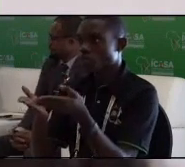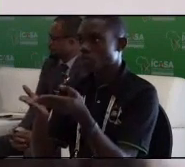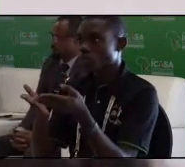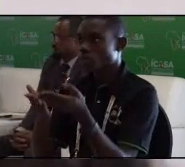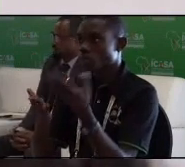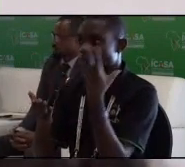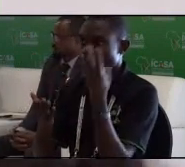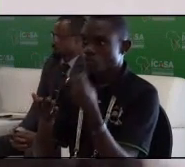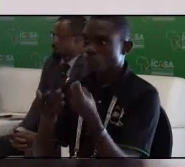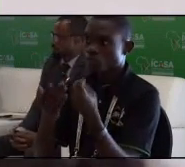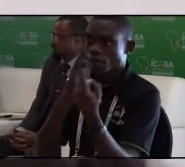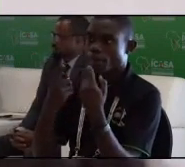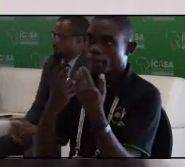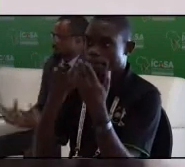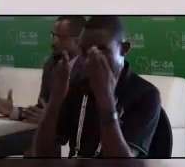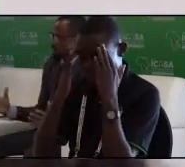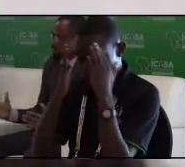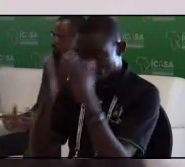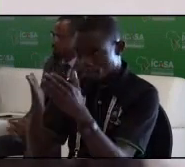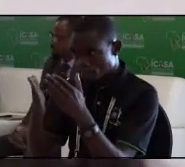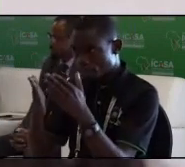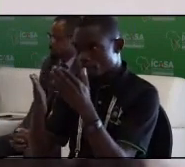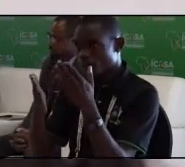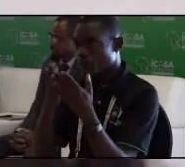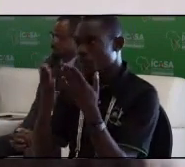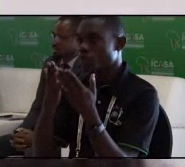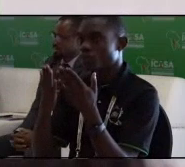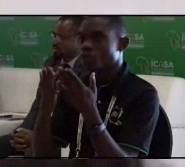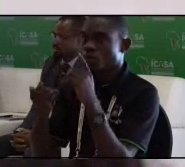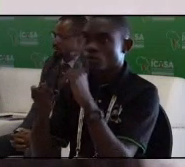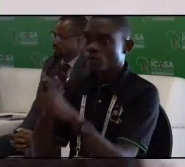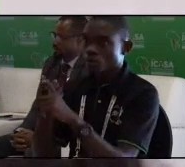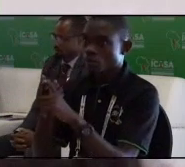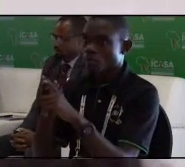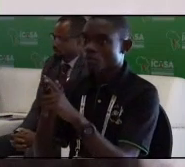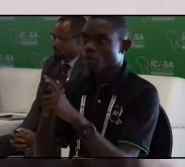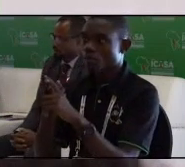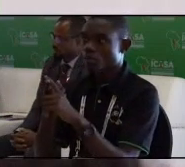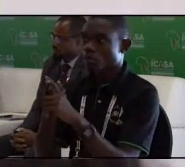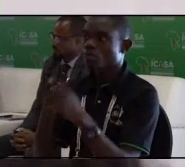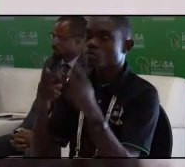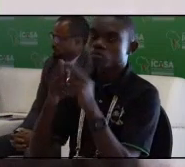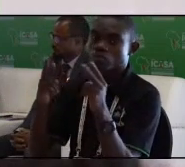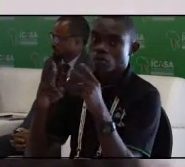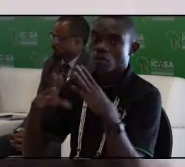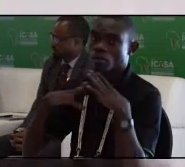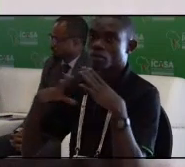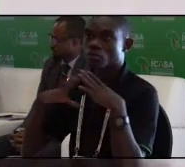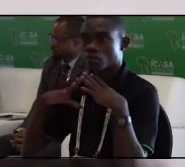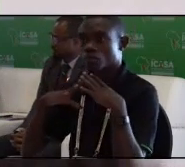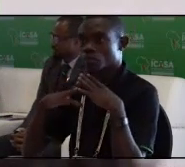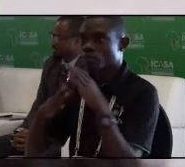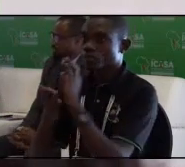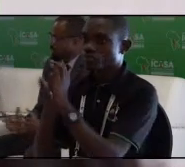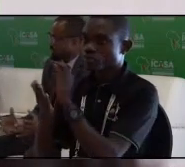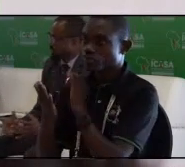to the question, one of the things we observed in planning large-scale blood-based testing is it's very important is the role of